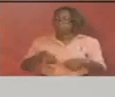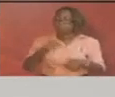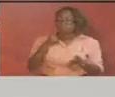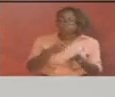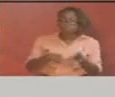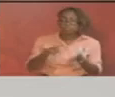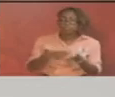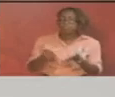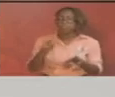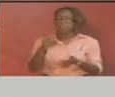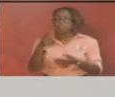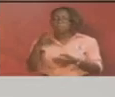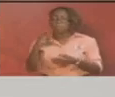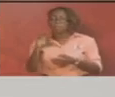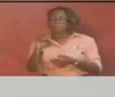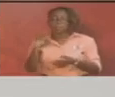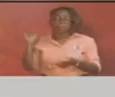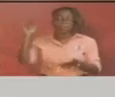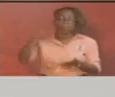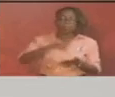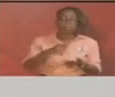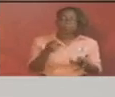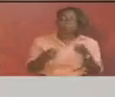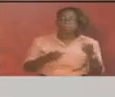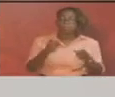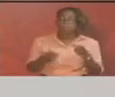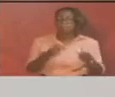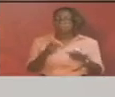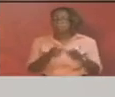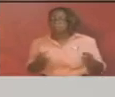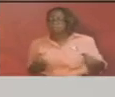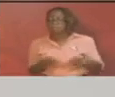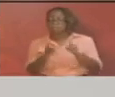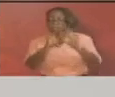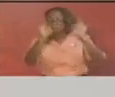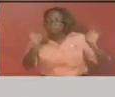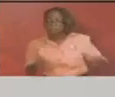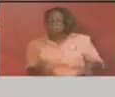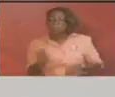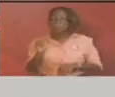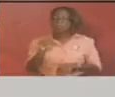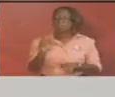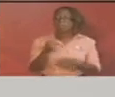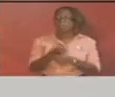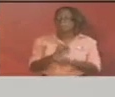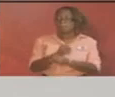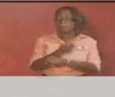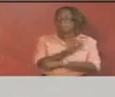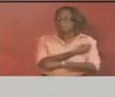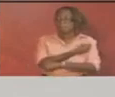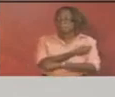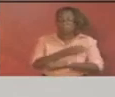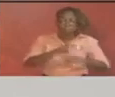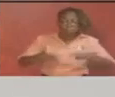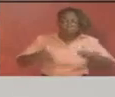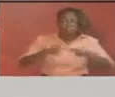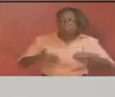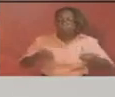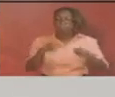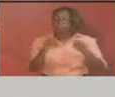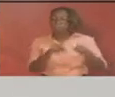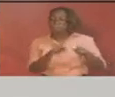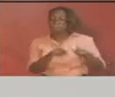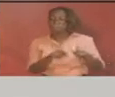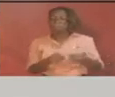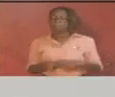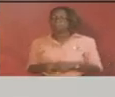these vaccines and do thorough inspections. And it is a principle called reliance that we use, and relying on WHO,